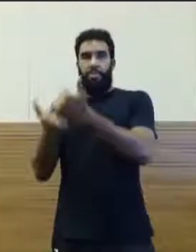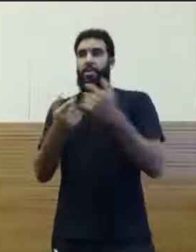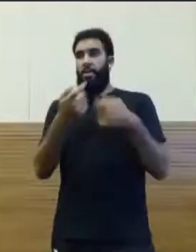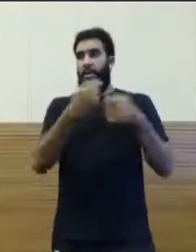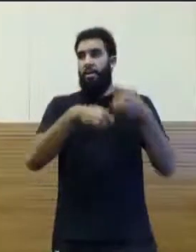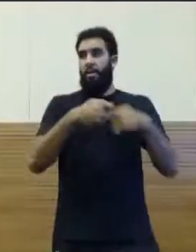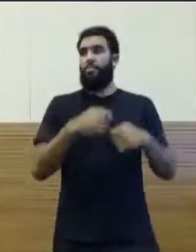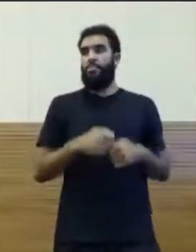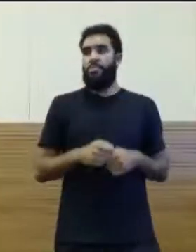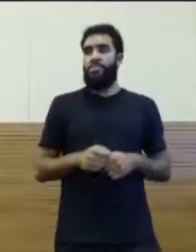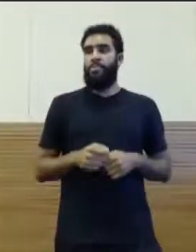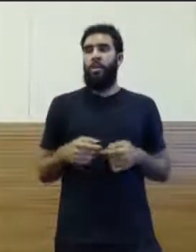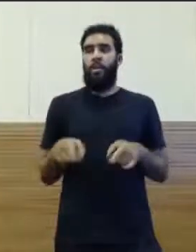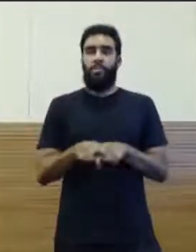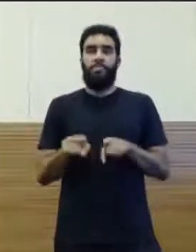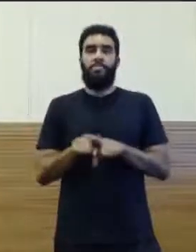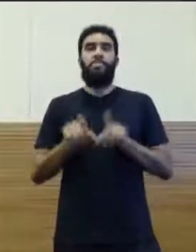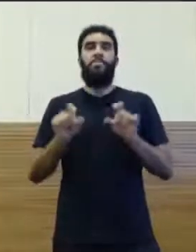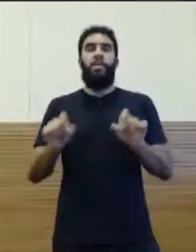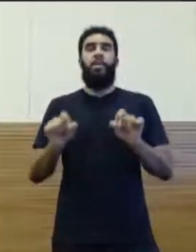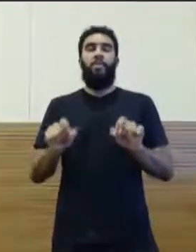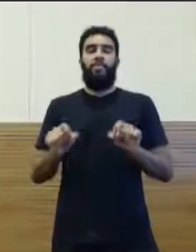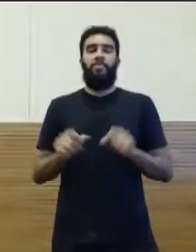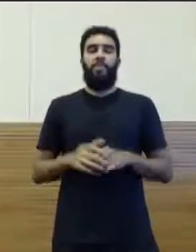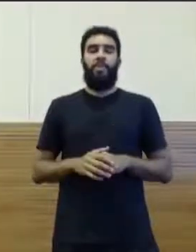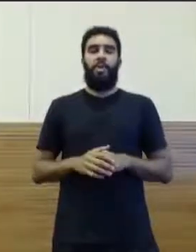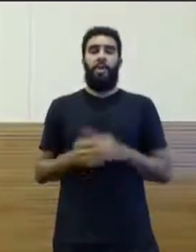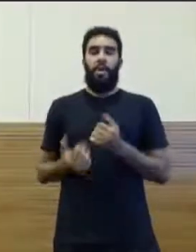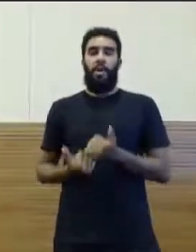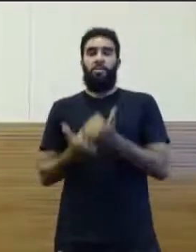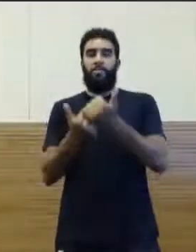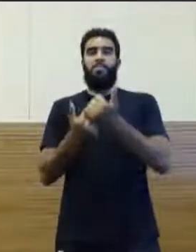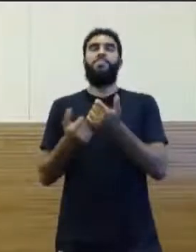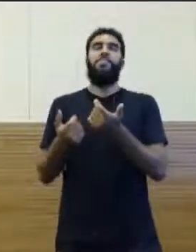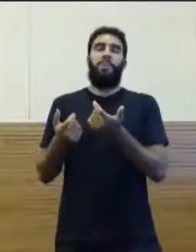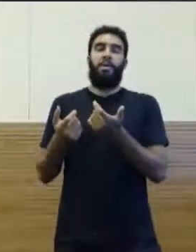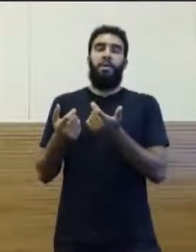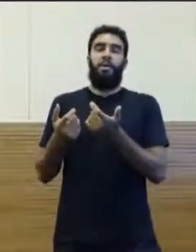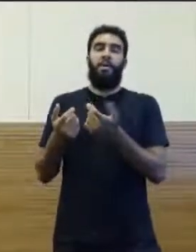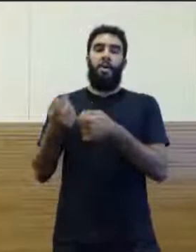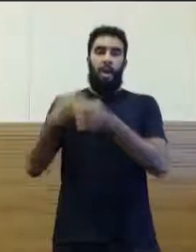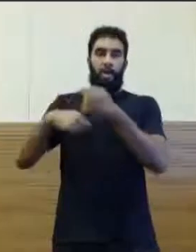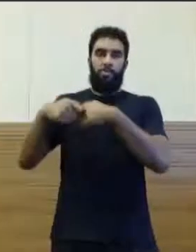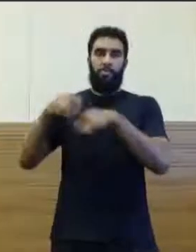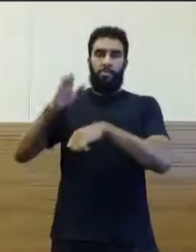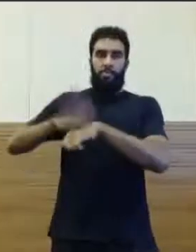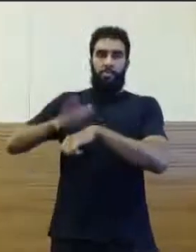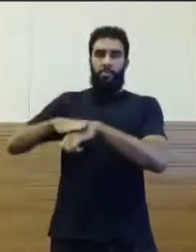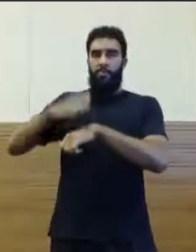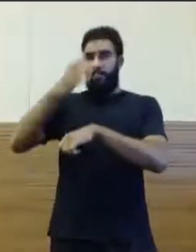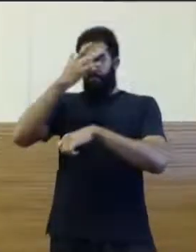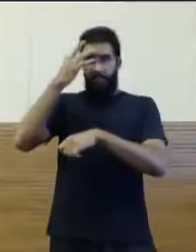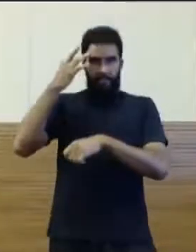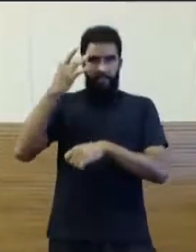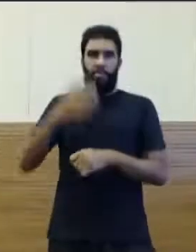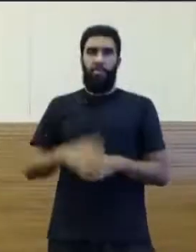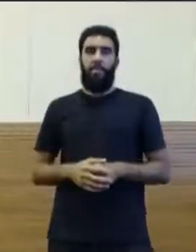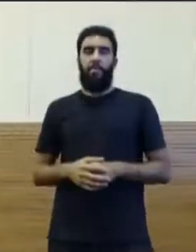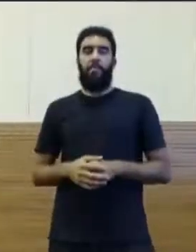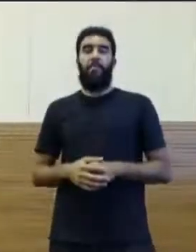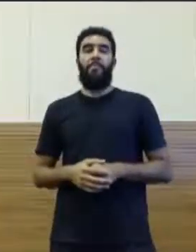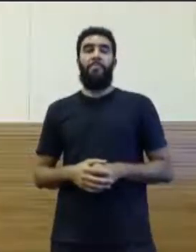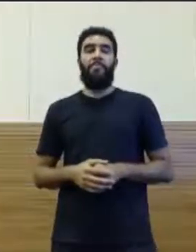we should support not only the economy of these small producers, but also of consumers.